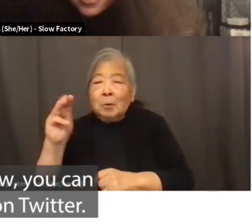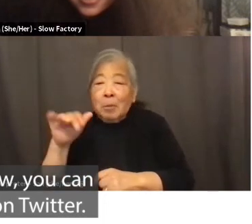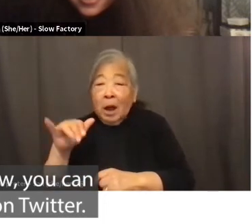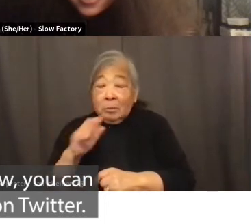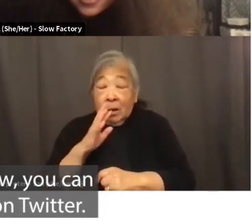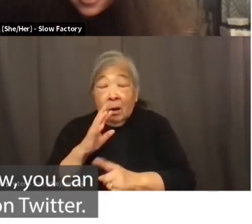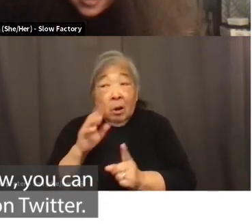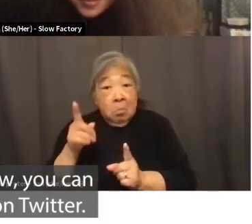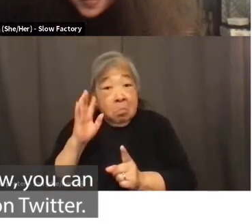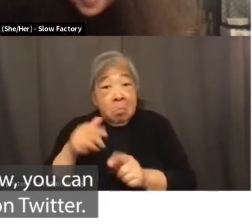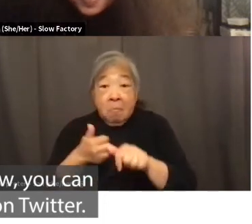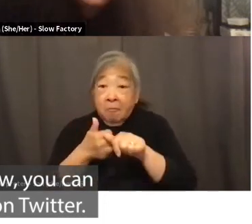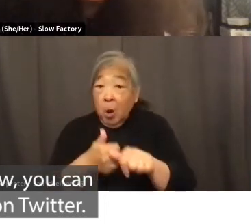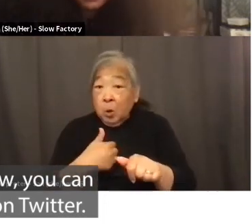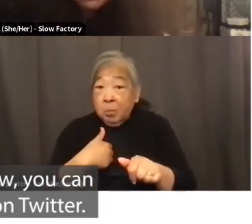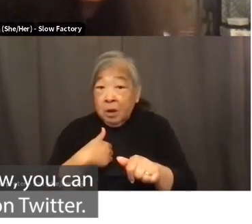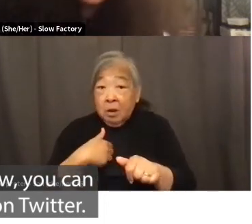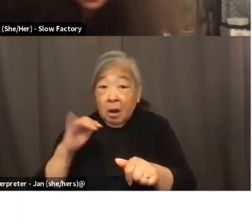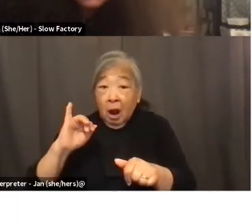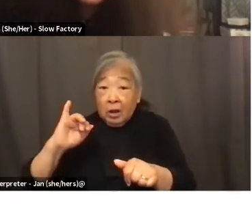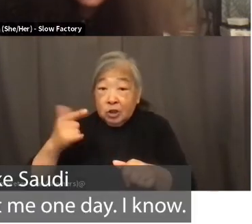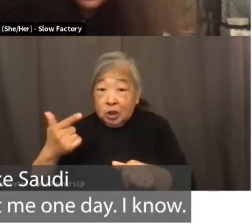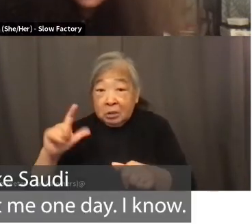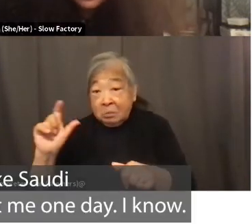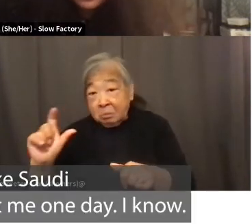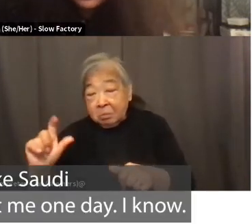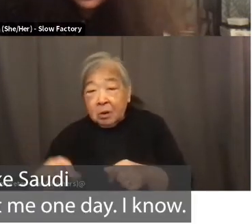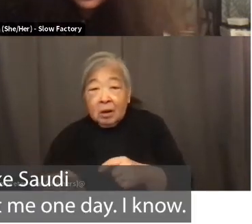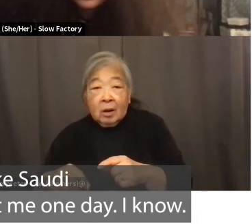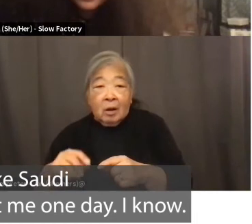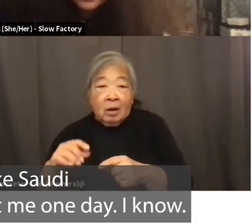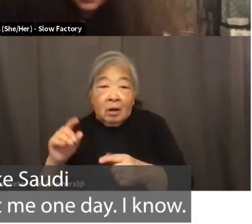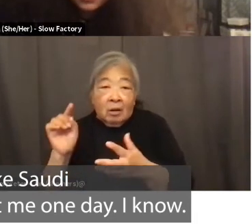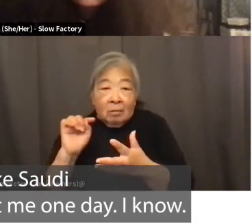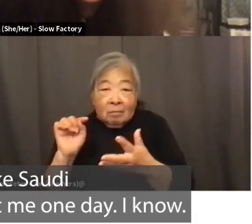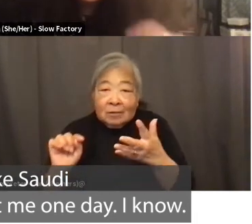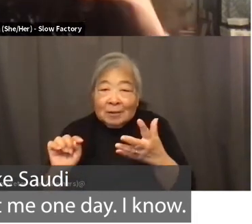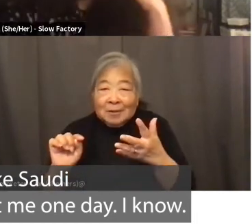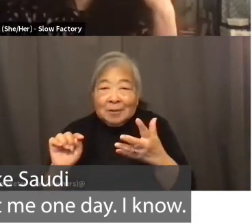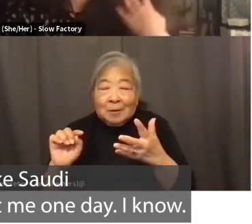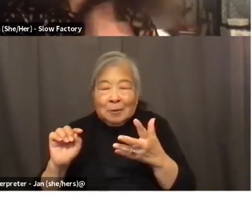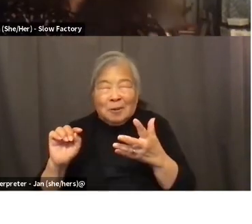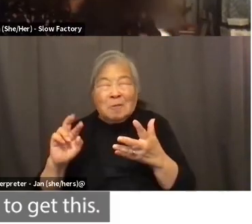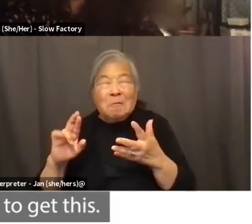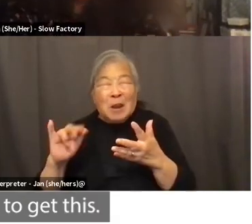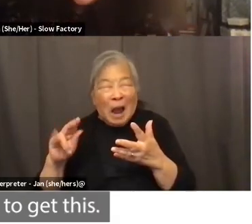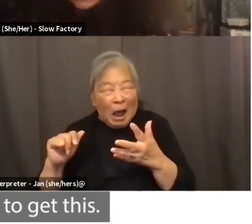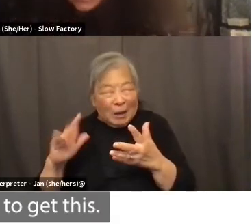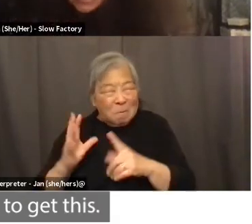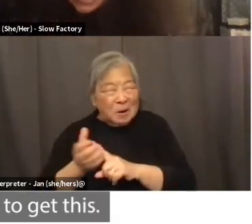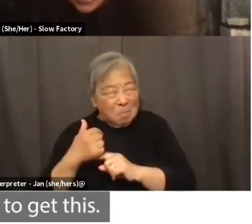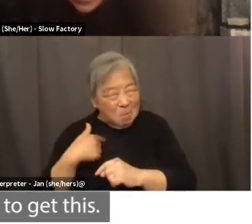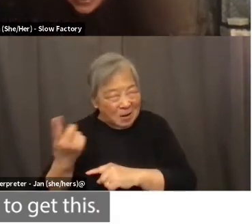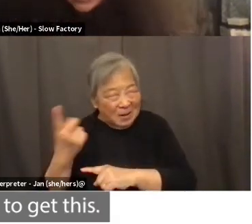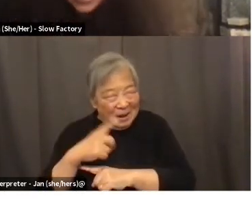You can follow me on IG, on Twitter, Savage X Fatty. Rihanna's gonna get me one day. I know. I know I'm gonna get that seat